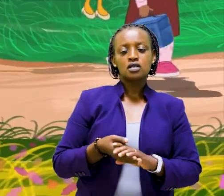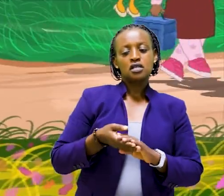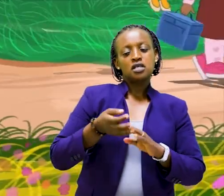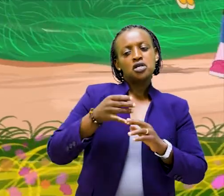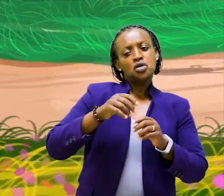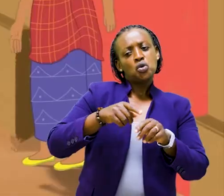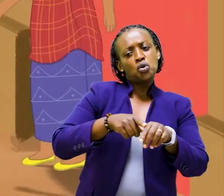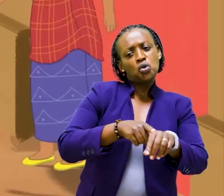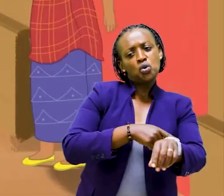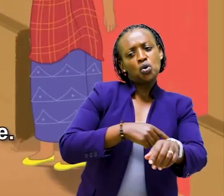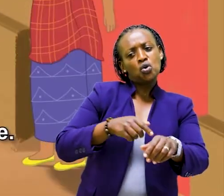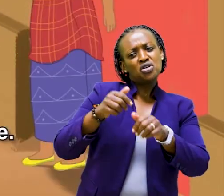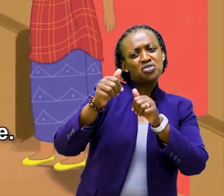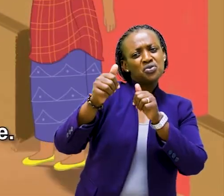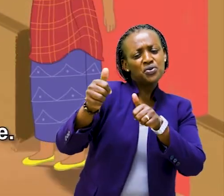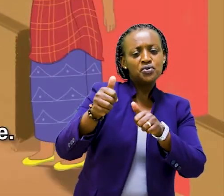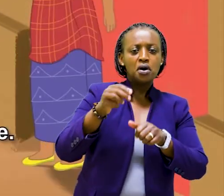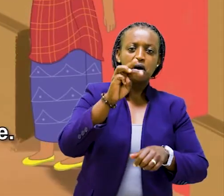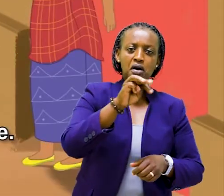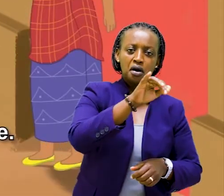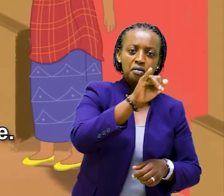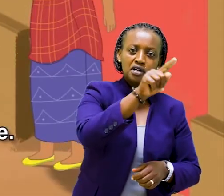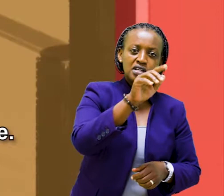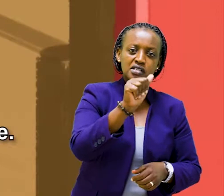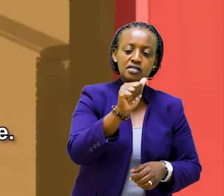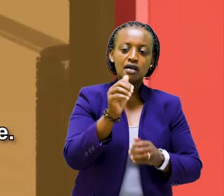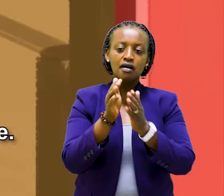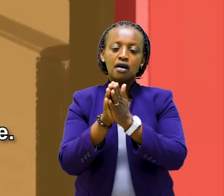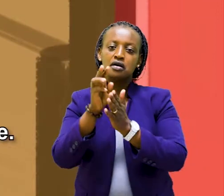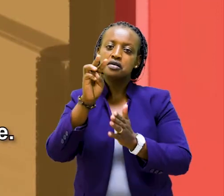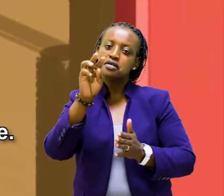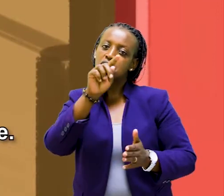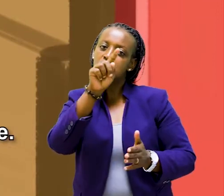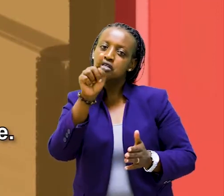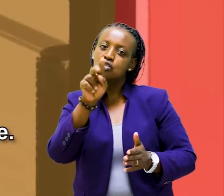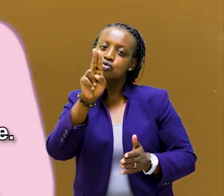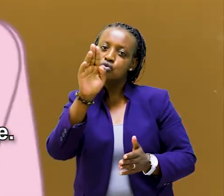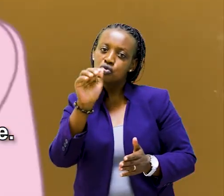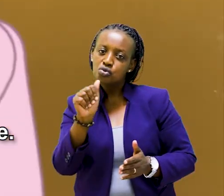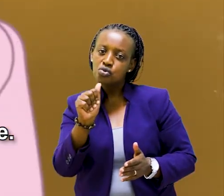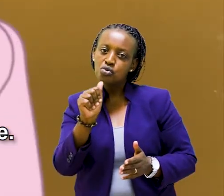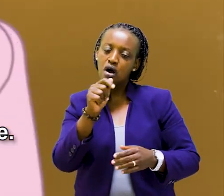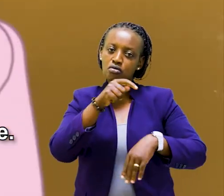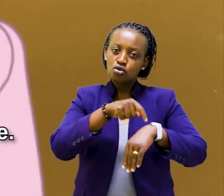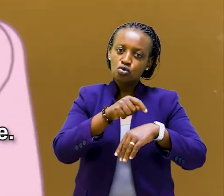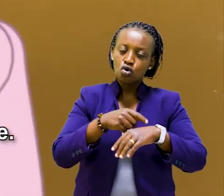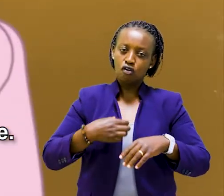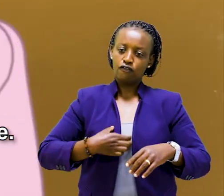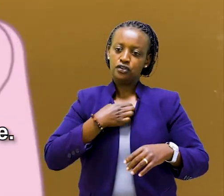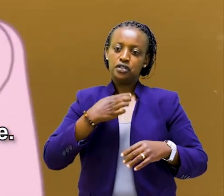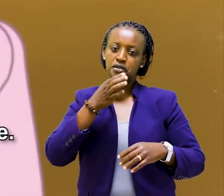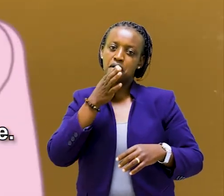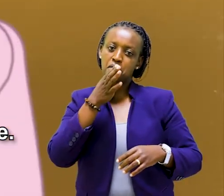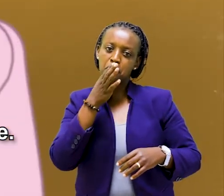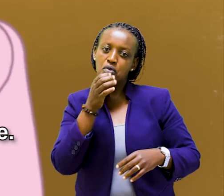After their long journey, Mwiza, Zuba, and Miss Clock have finally reached grandmother's house.